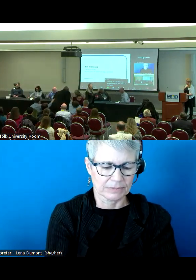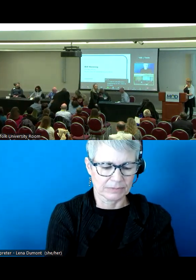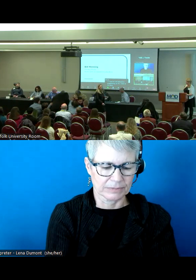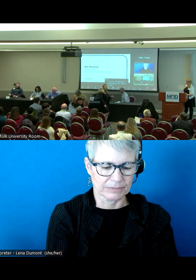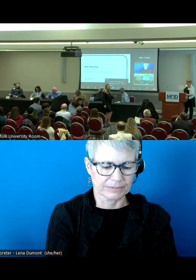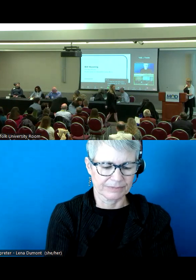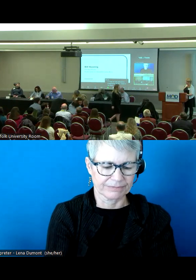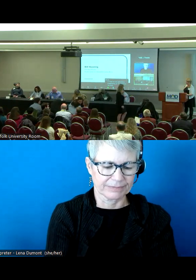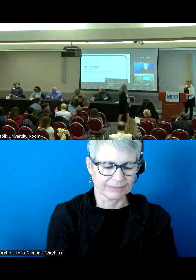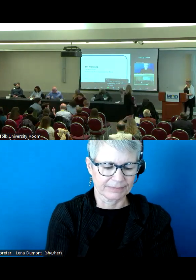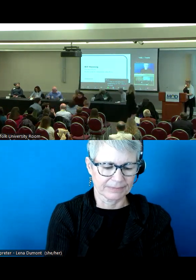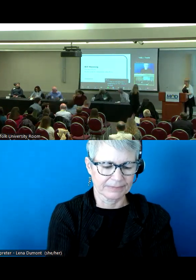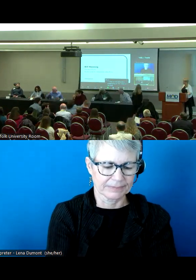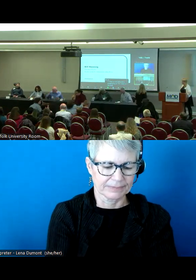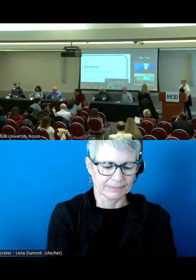Tell me when we're set.